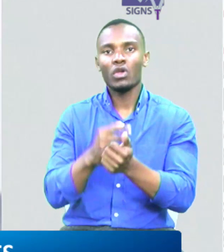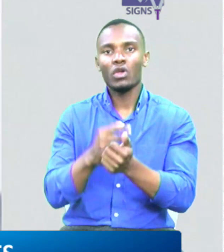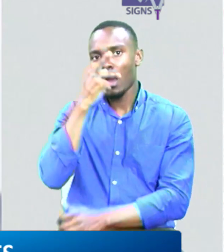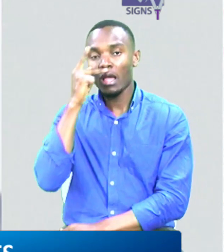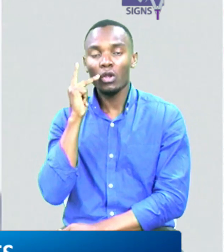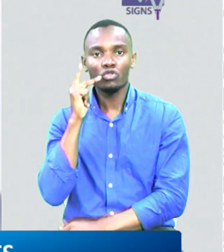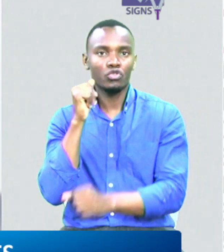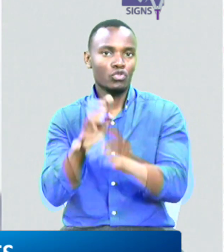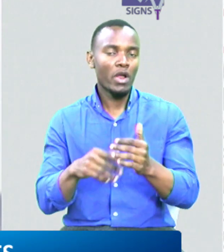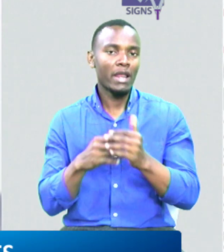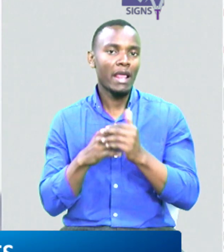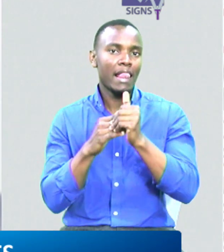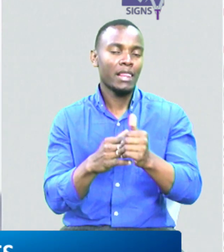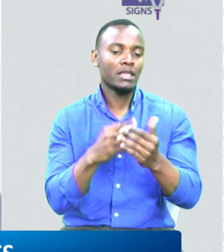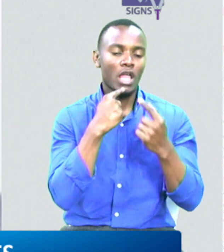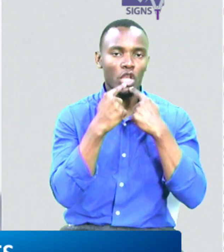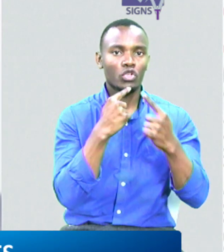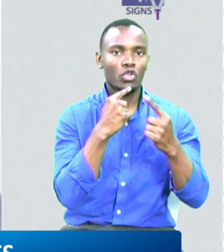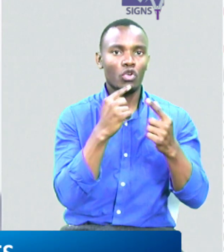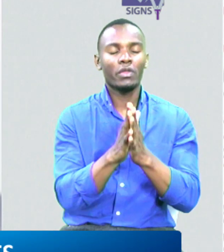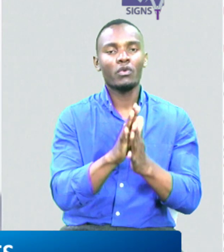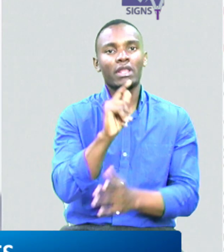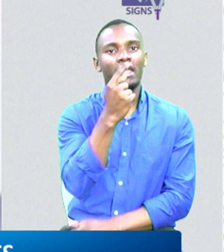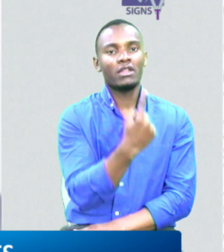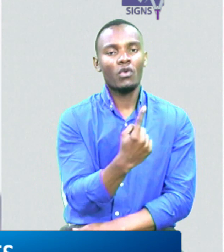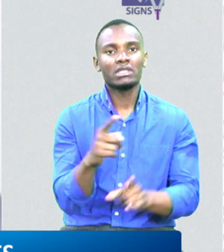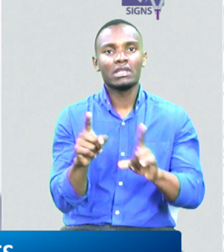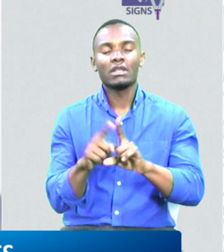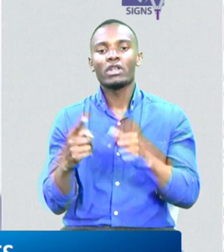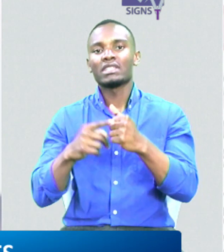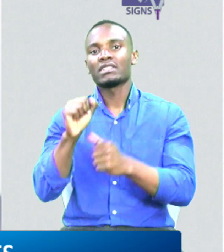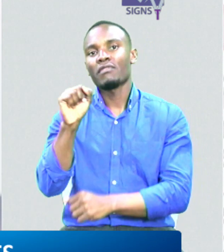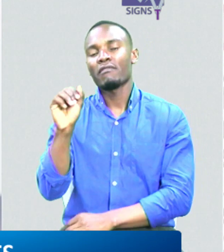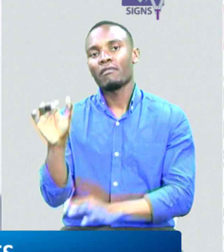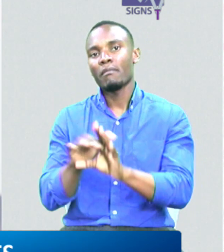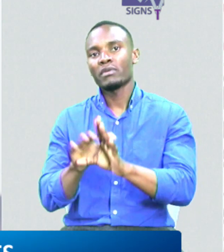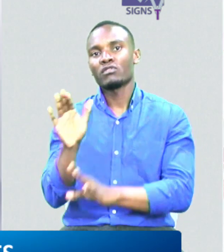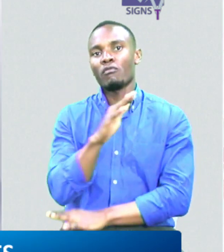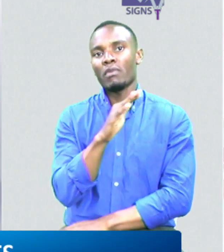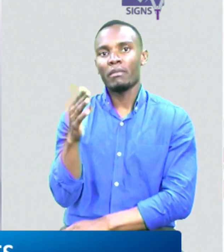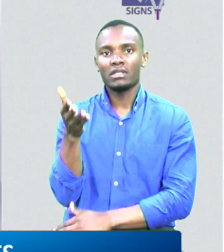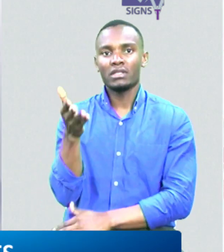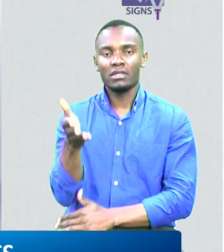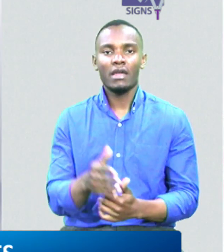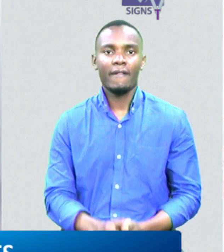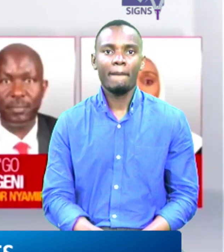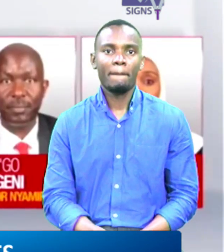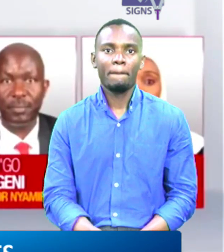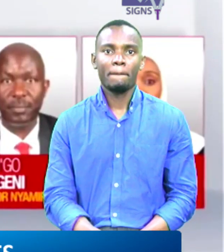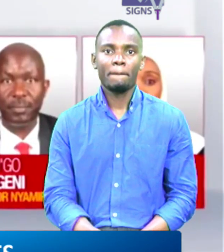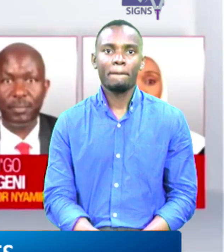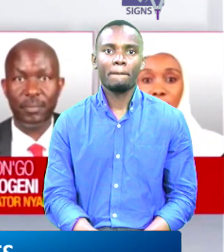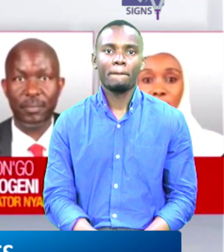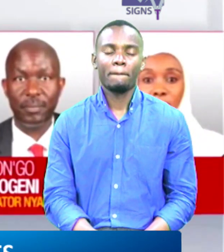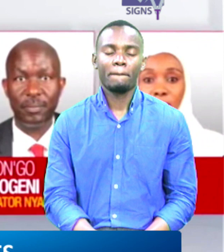away from the president, we are ready for talks, Raila tells President Ruto. Azimio la Umoja leader Raila Odinga has said